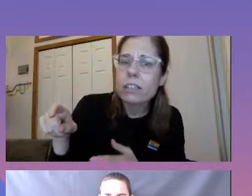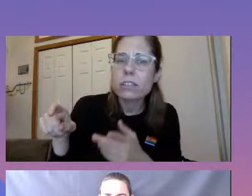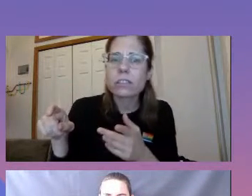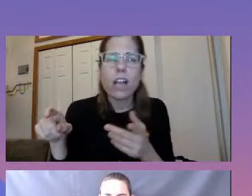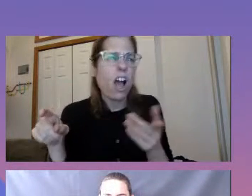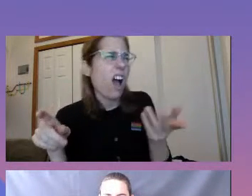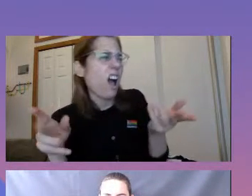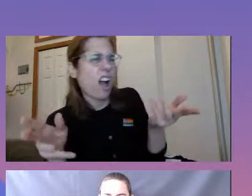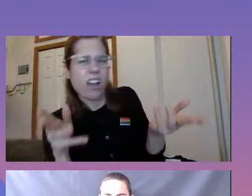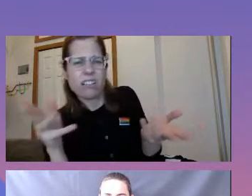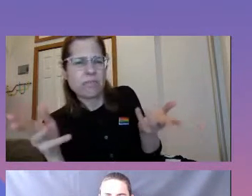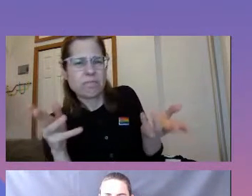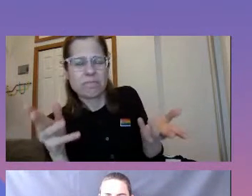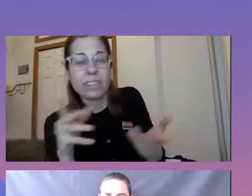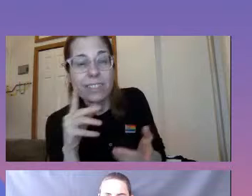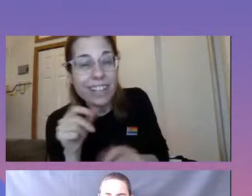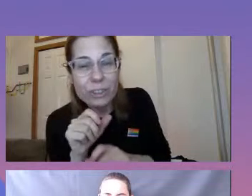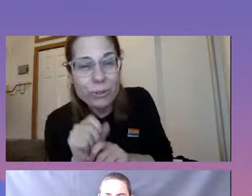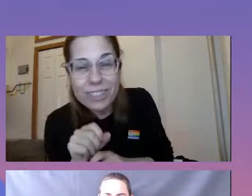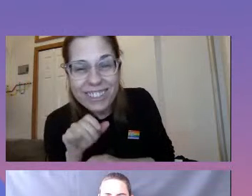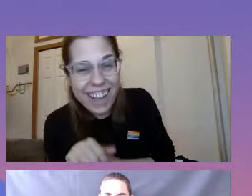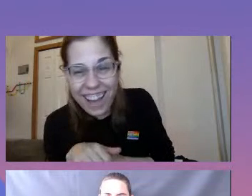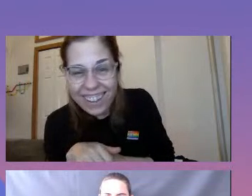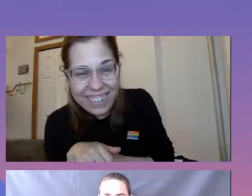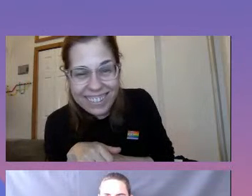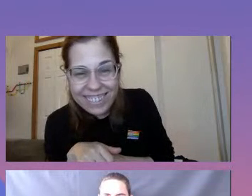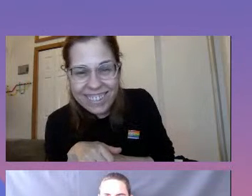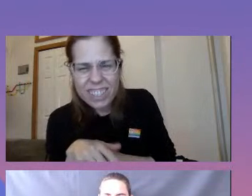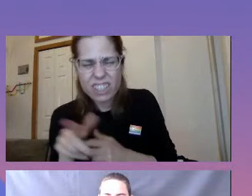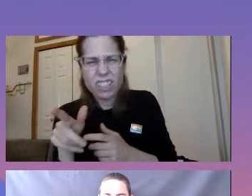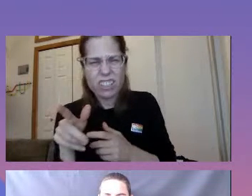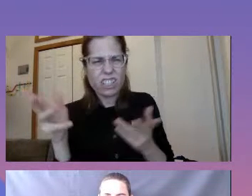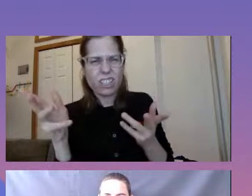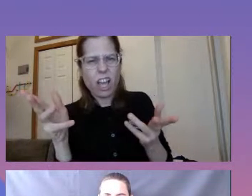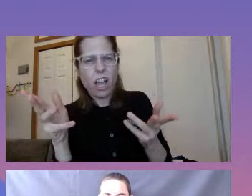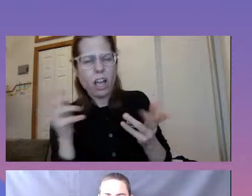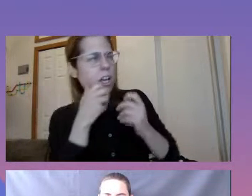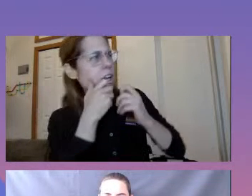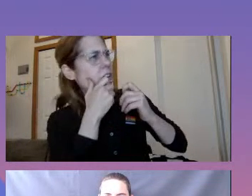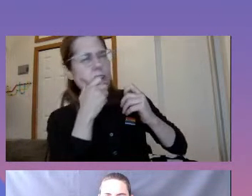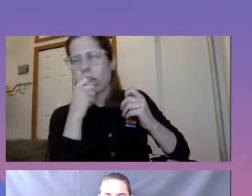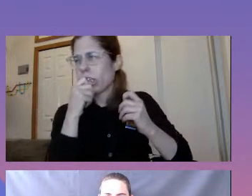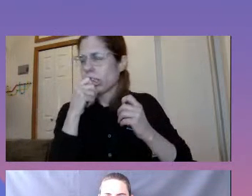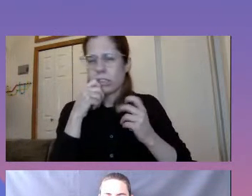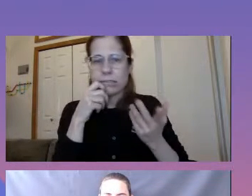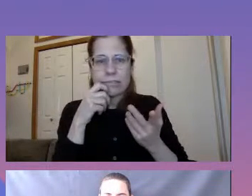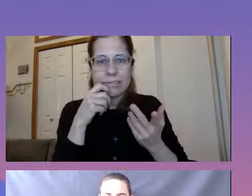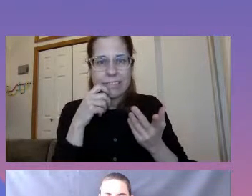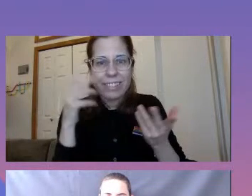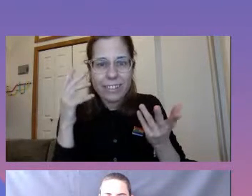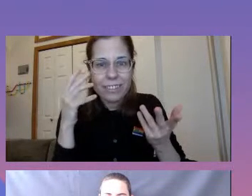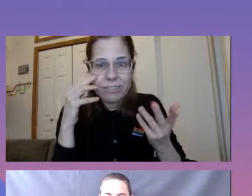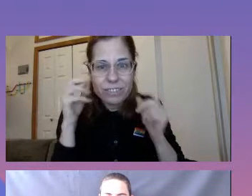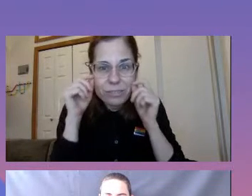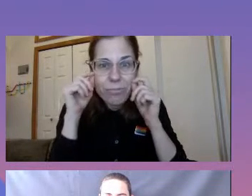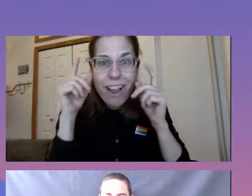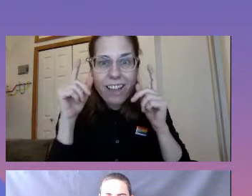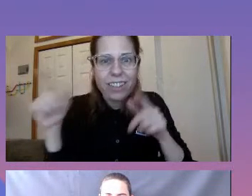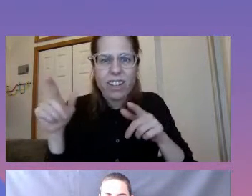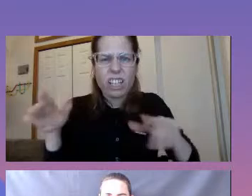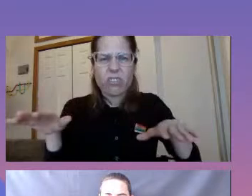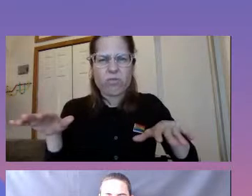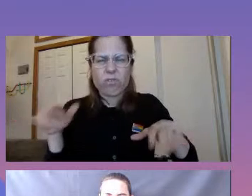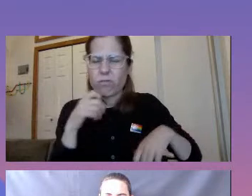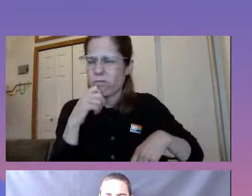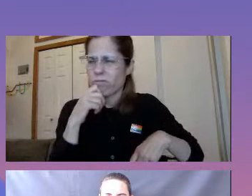they're not even used to that question. So they're like, it's almost like it's like paralyzing. They're like,